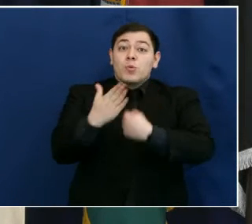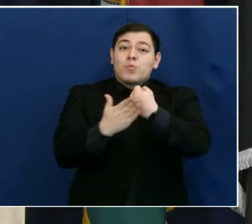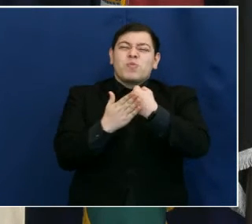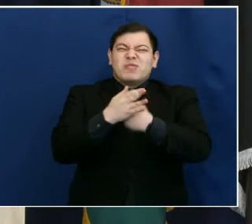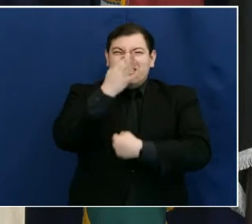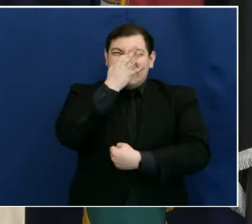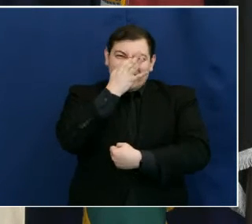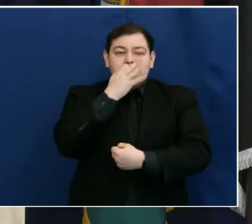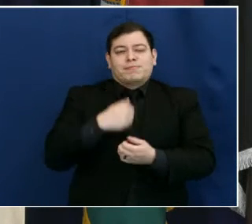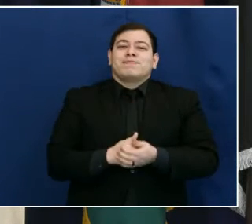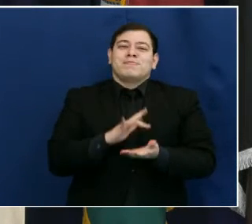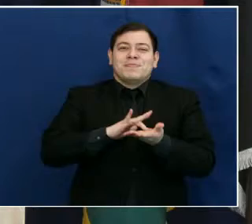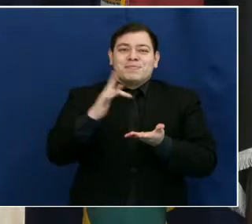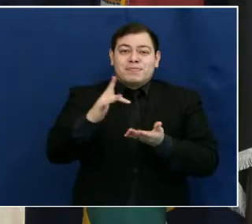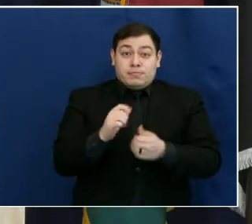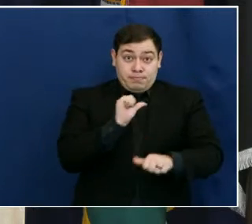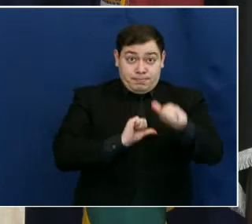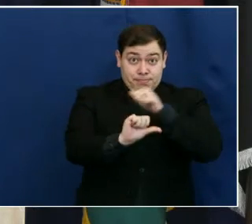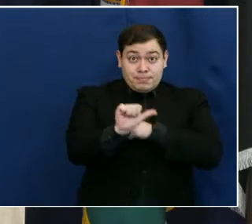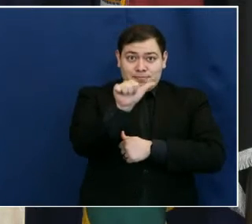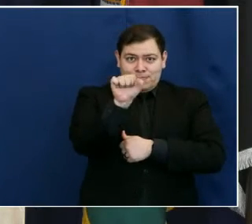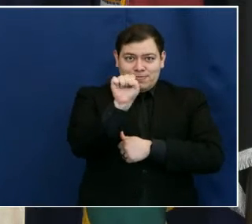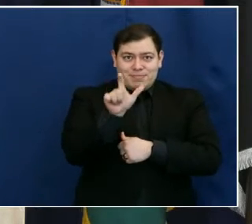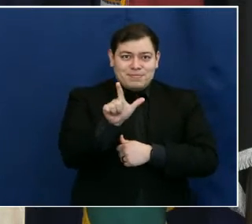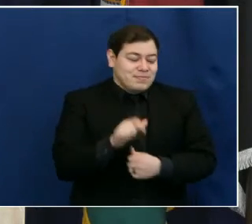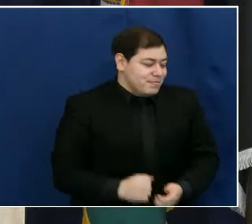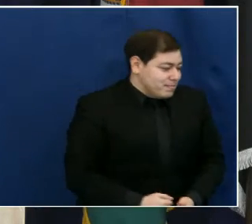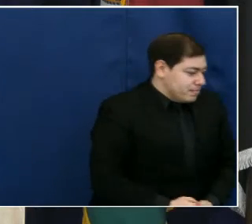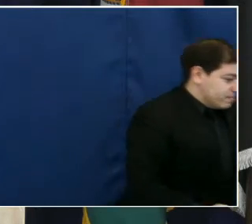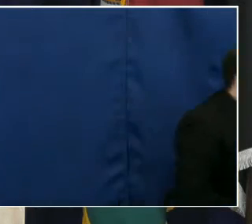lo más pronto posible. Gracias.